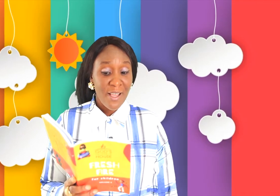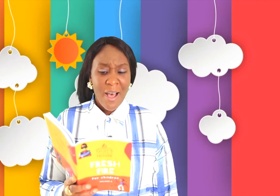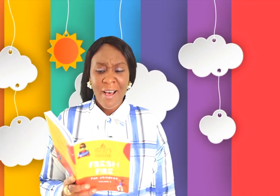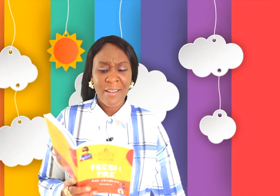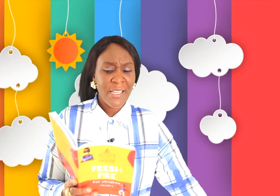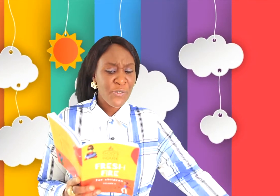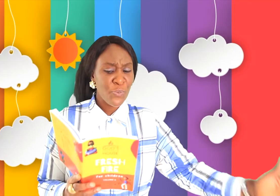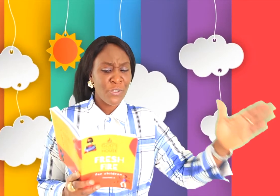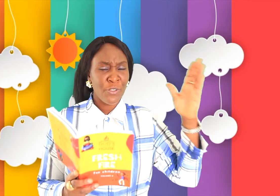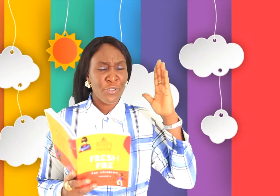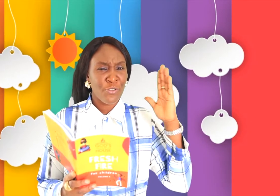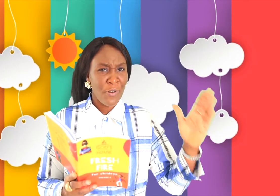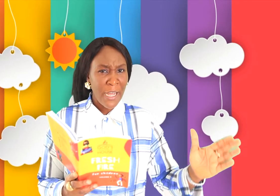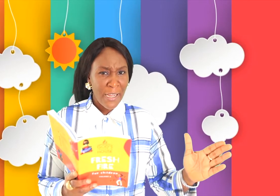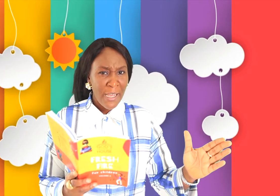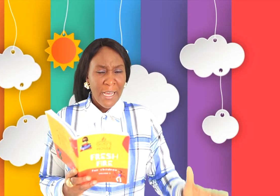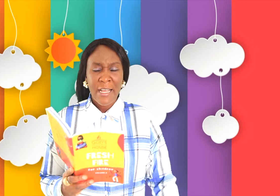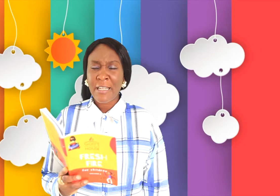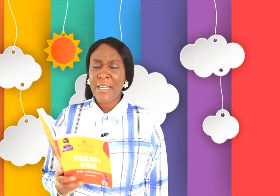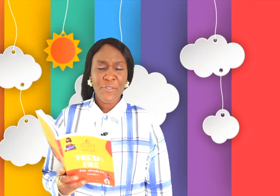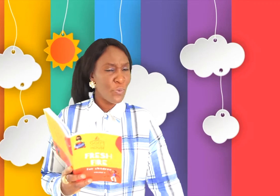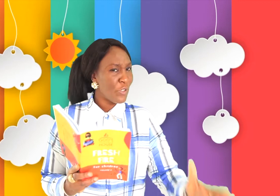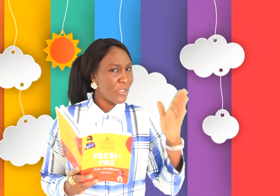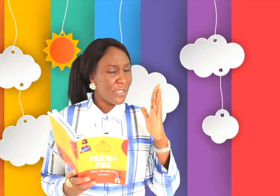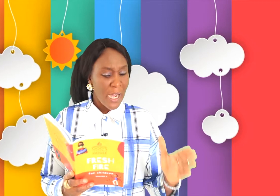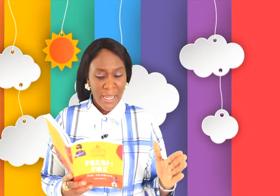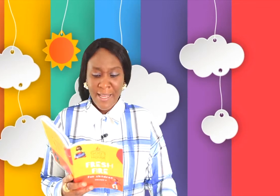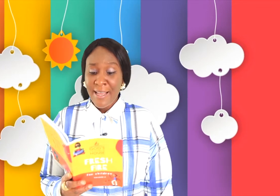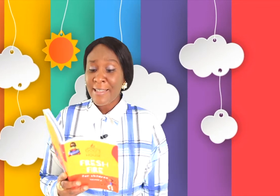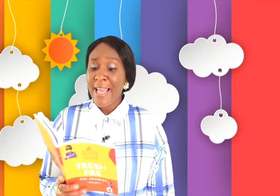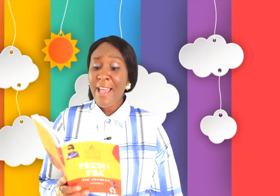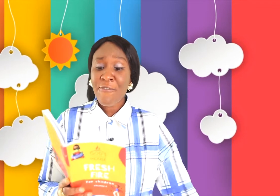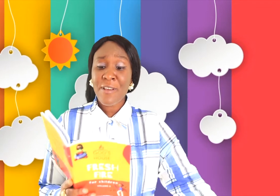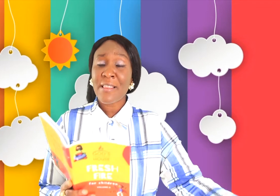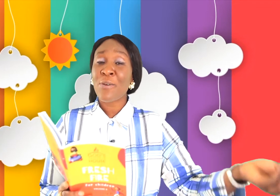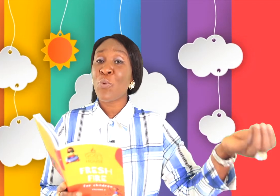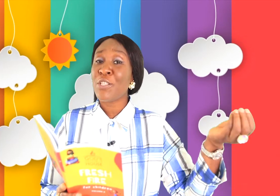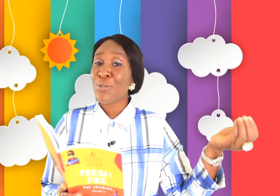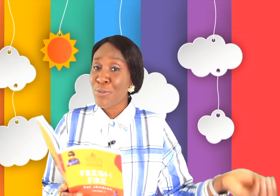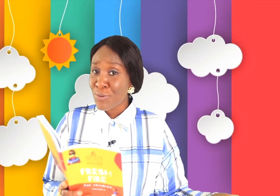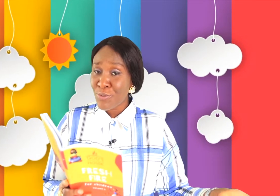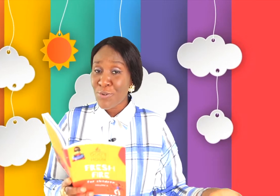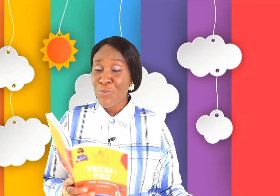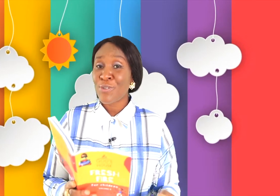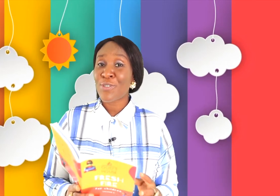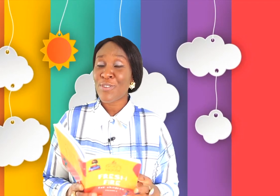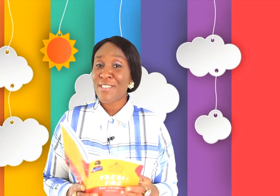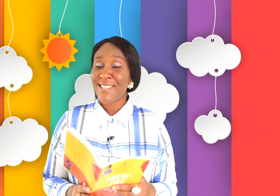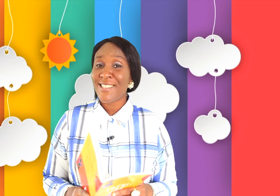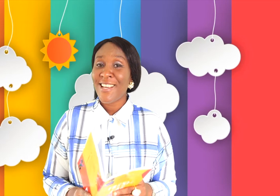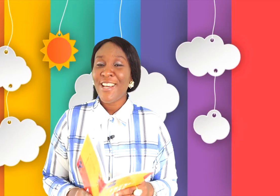season. Our leaves will not dry. And our leaves will not die. And everything we do